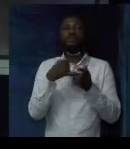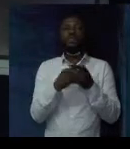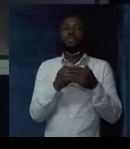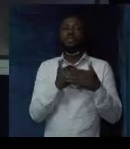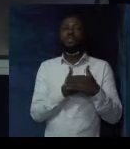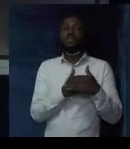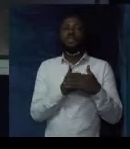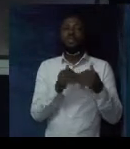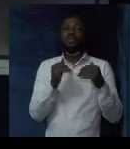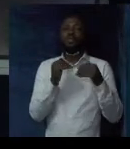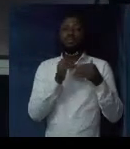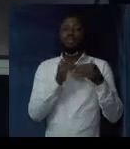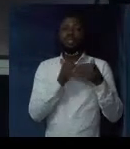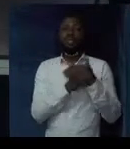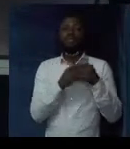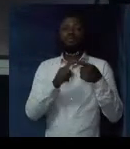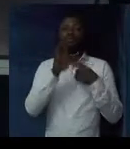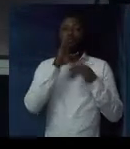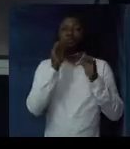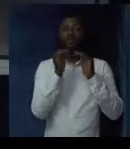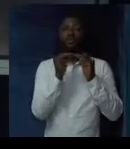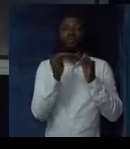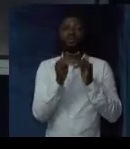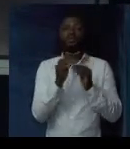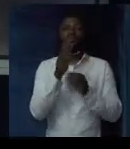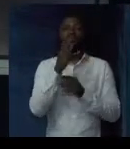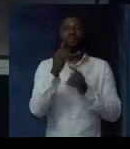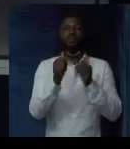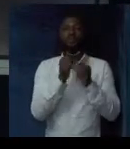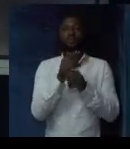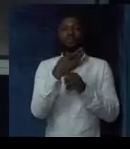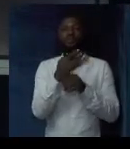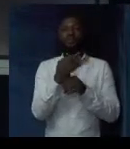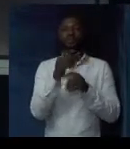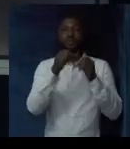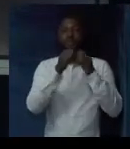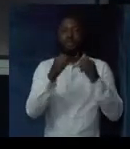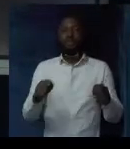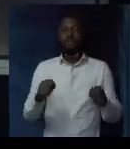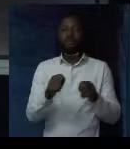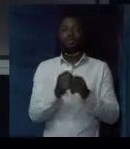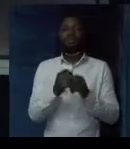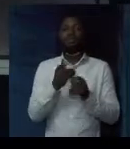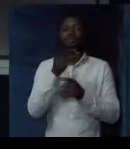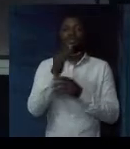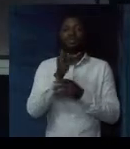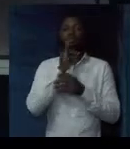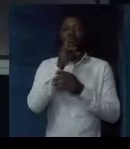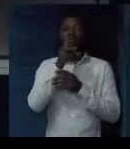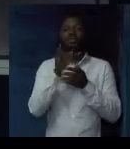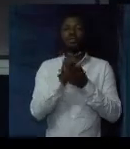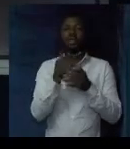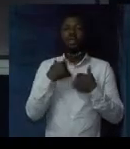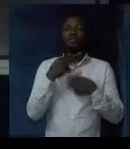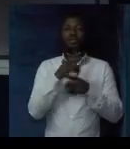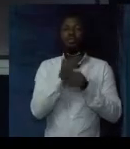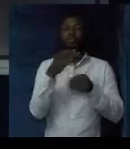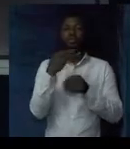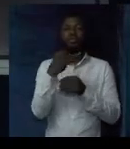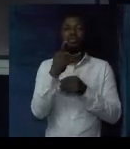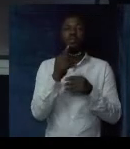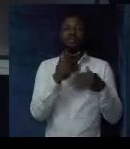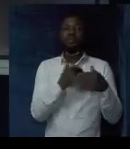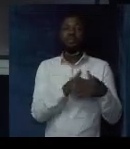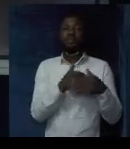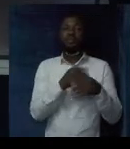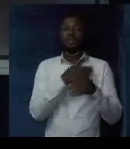of its sides to be equal? There are about 4 different types of triangle that you were taught. There's a particular one that has none of its sides to be